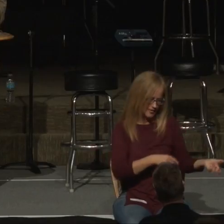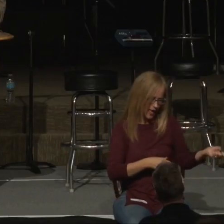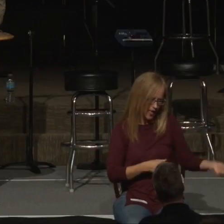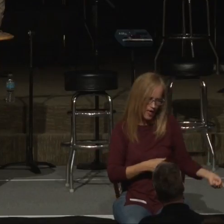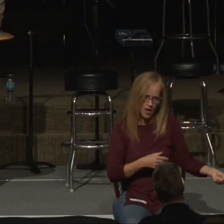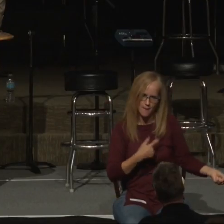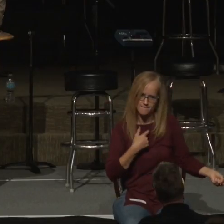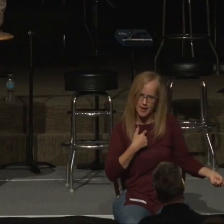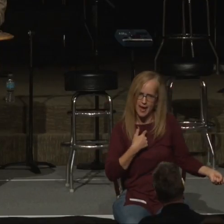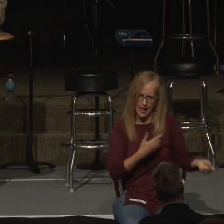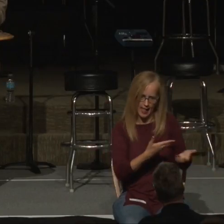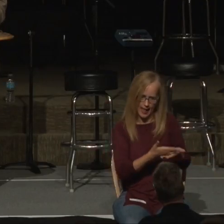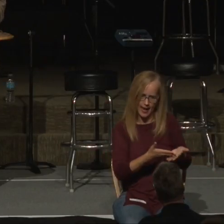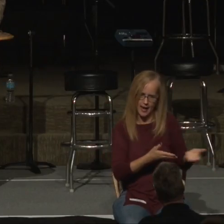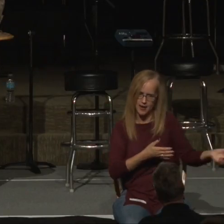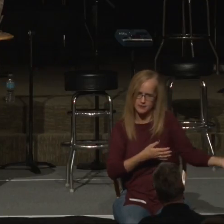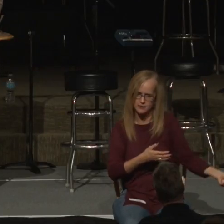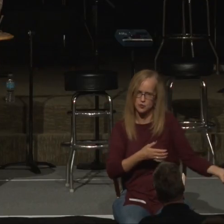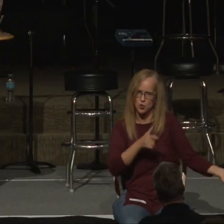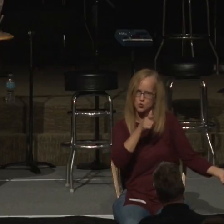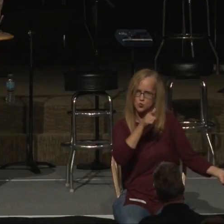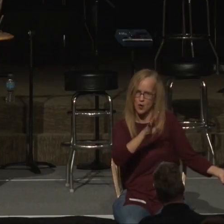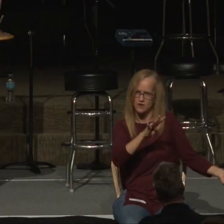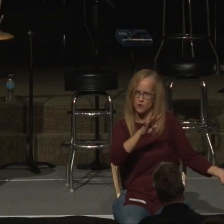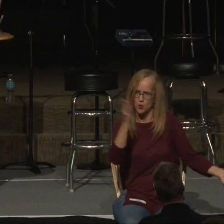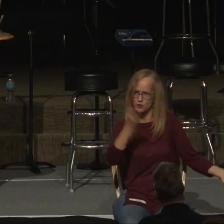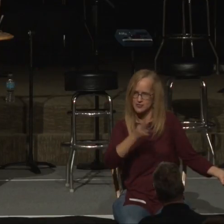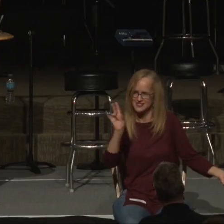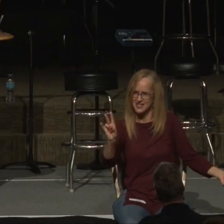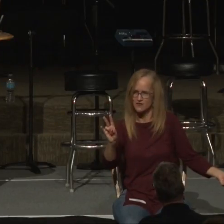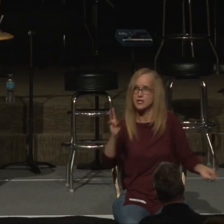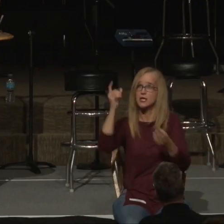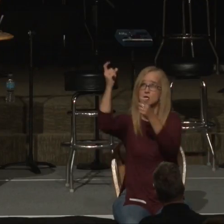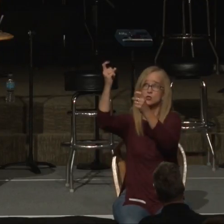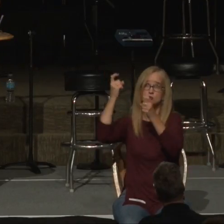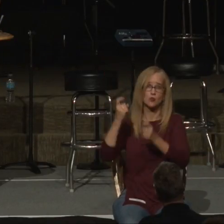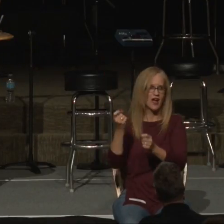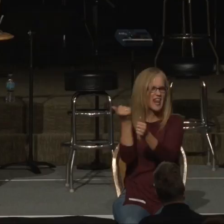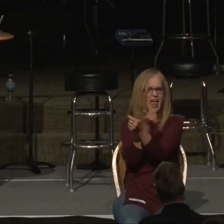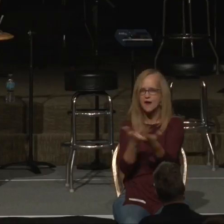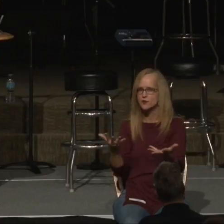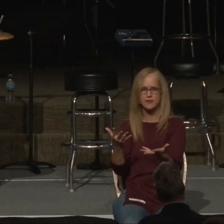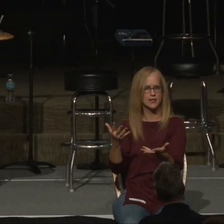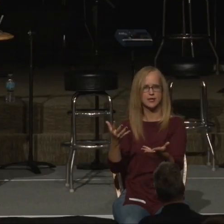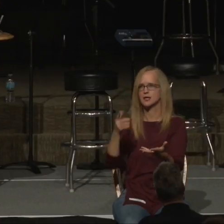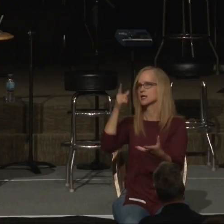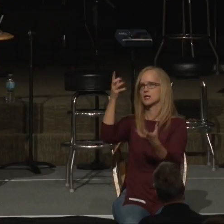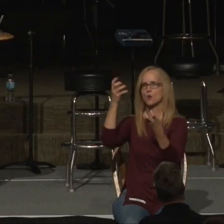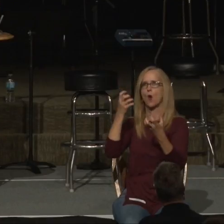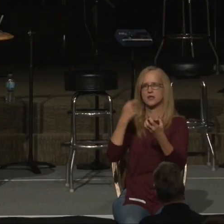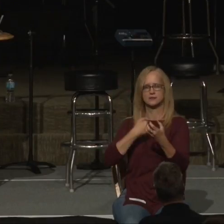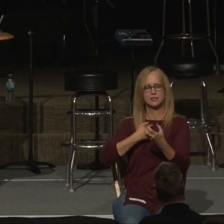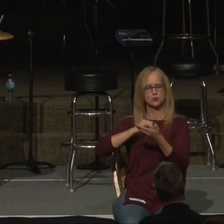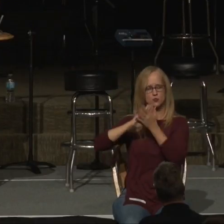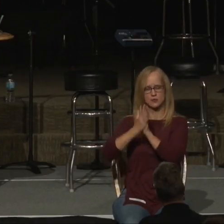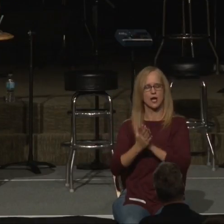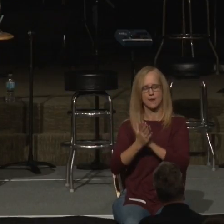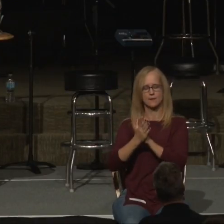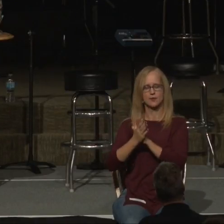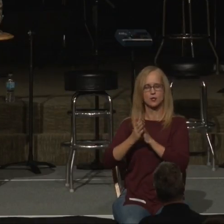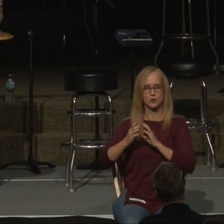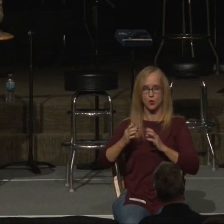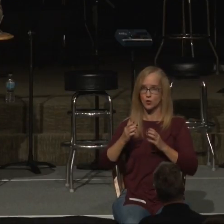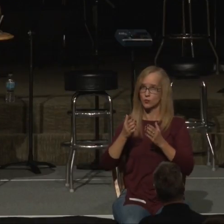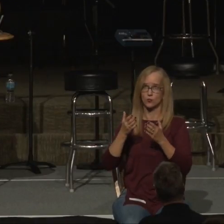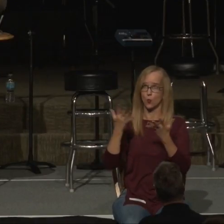hand 24/7. He has provided everything I've ever needed to become whatever he wants me to be and to do whatever he asks me